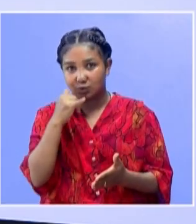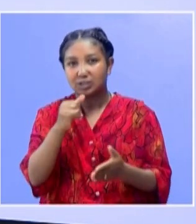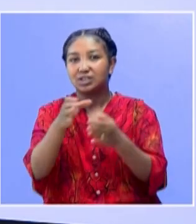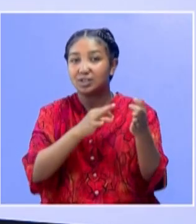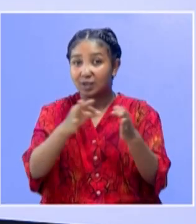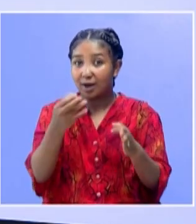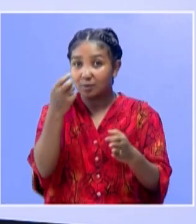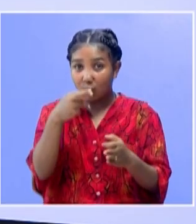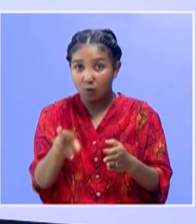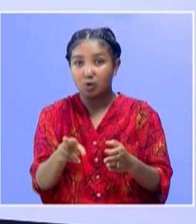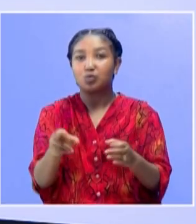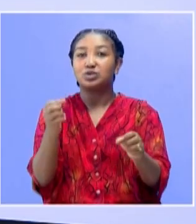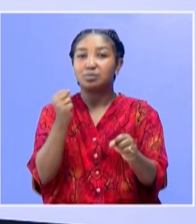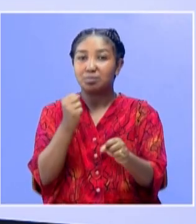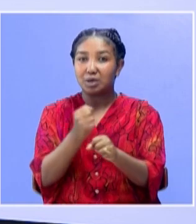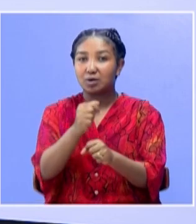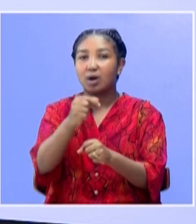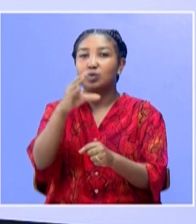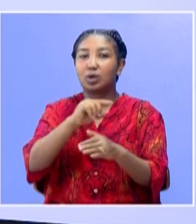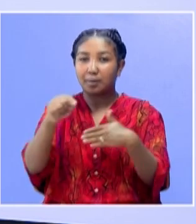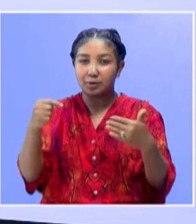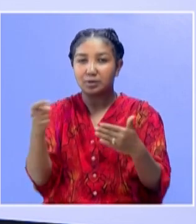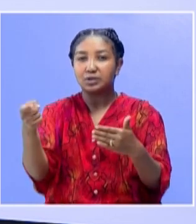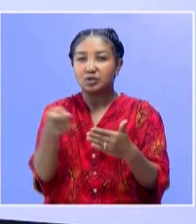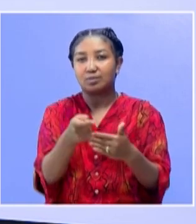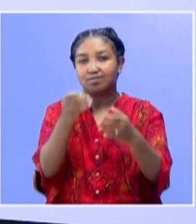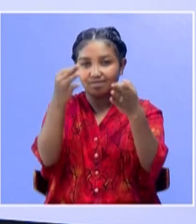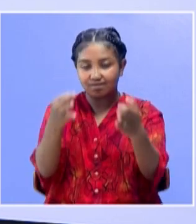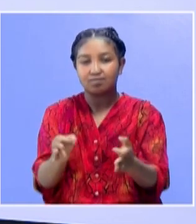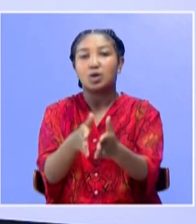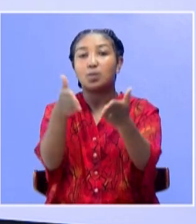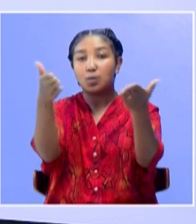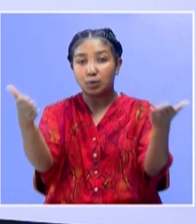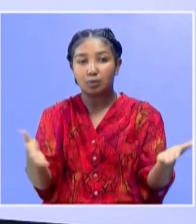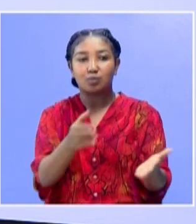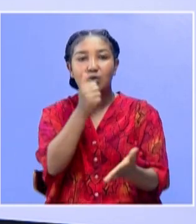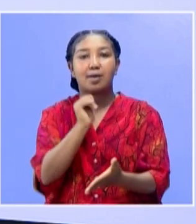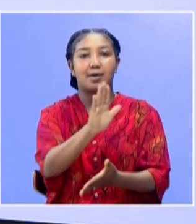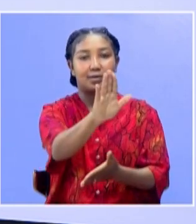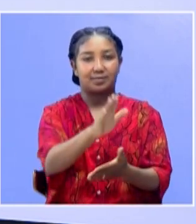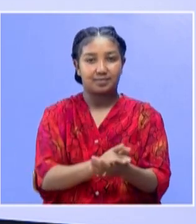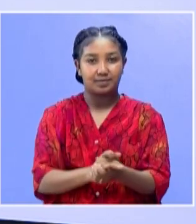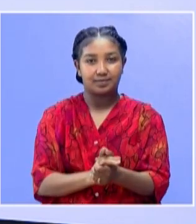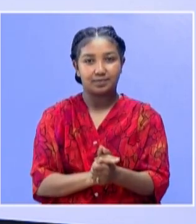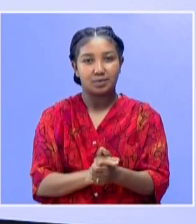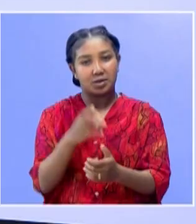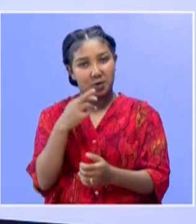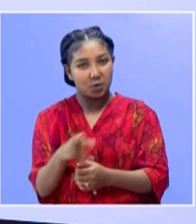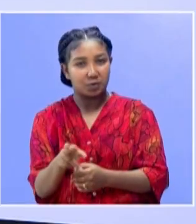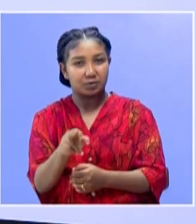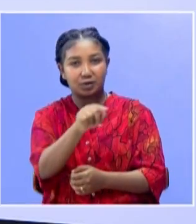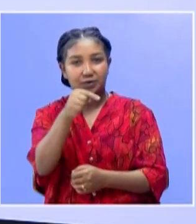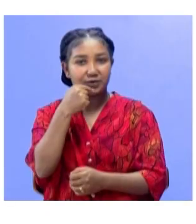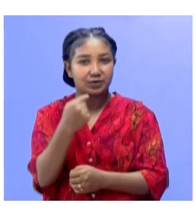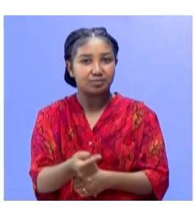describes or which makes it that you are talking about some specific book that is what? Her book, Yes? Or you can